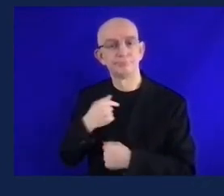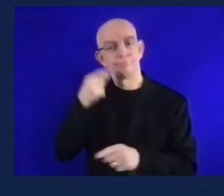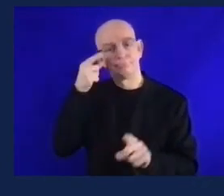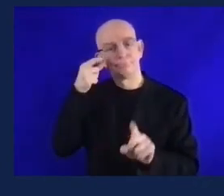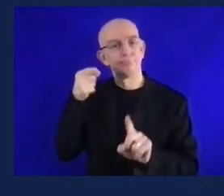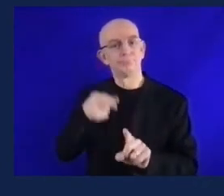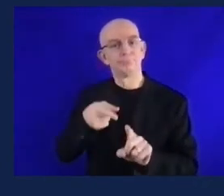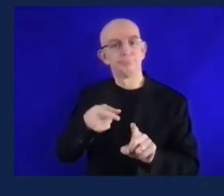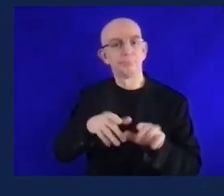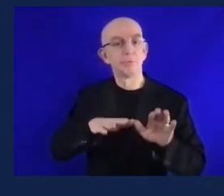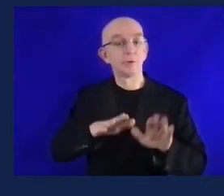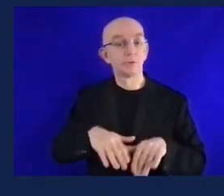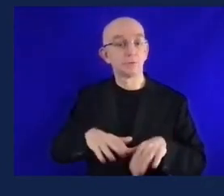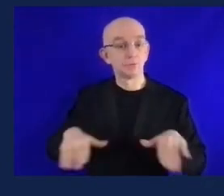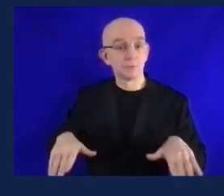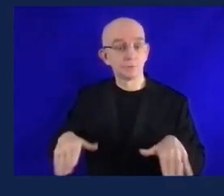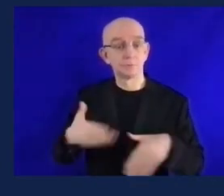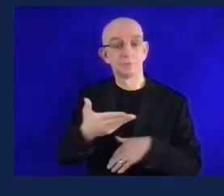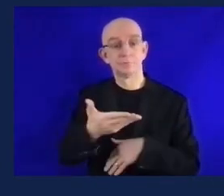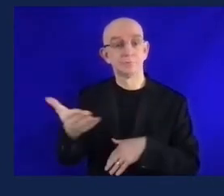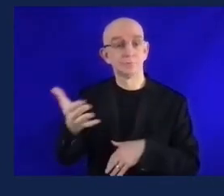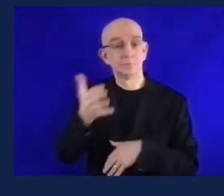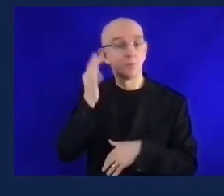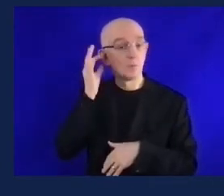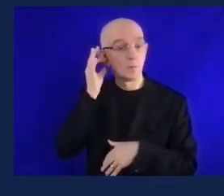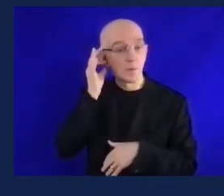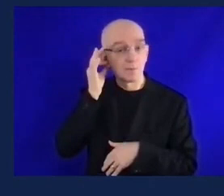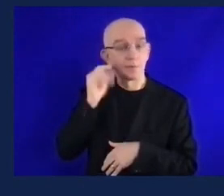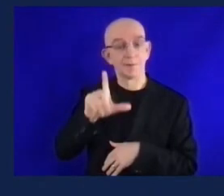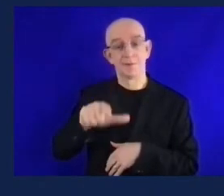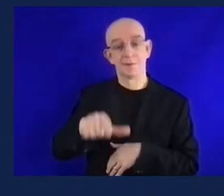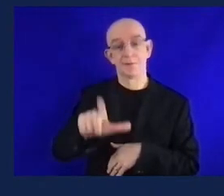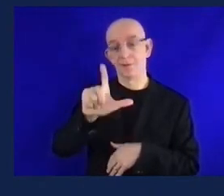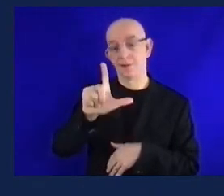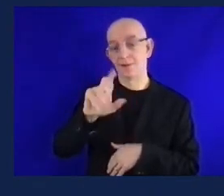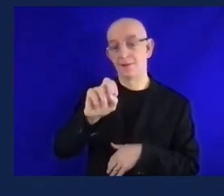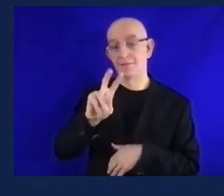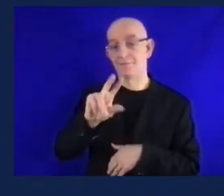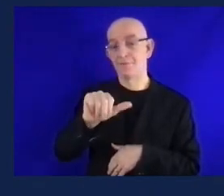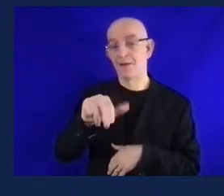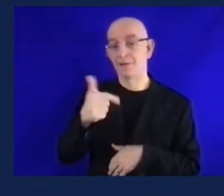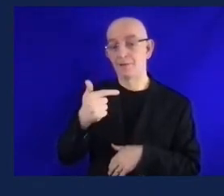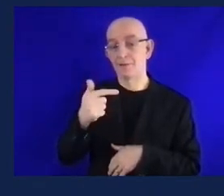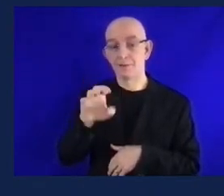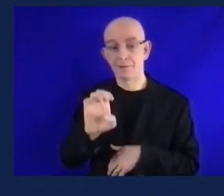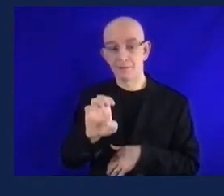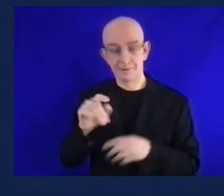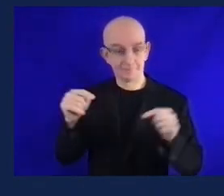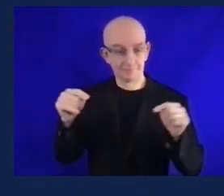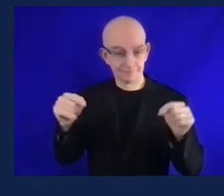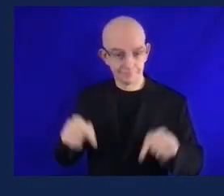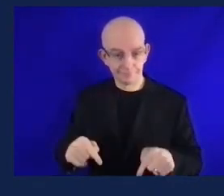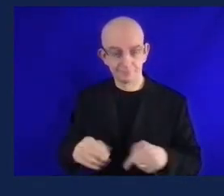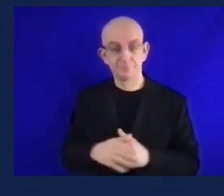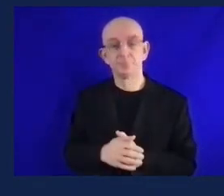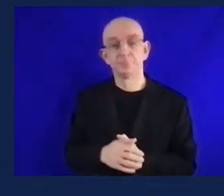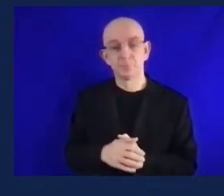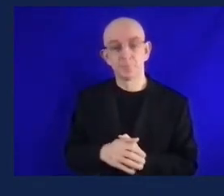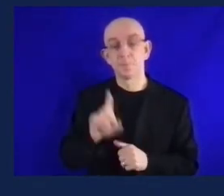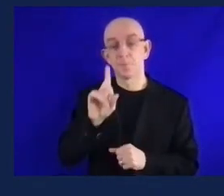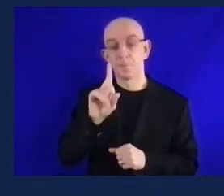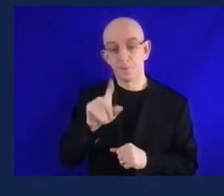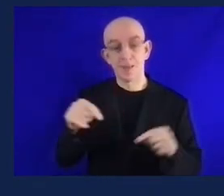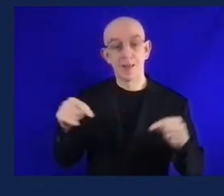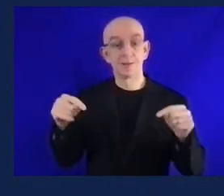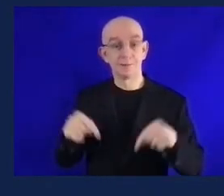CAFE ambassador. I am really full of joy to take on the role, and I hope I will be it for a long time.